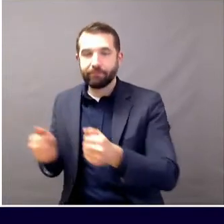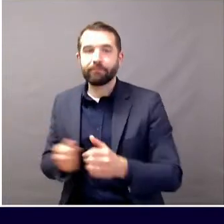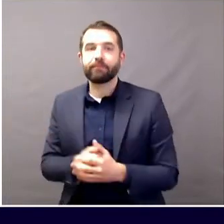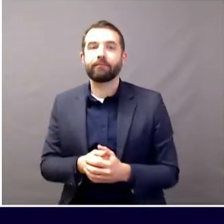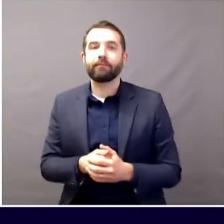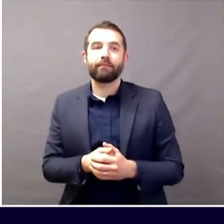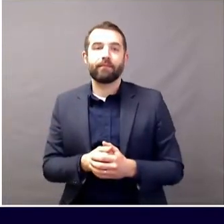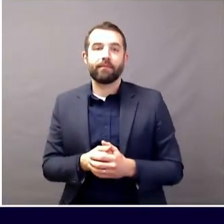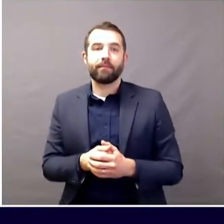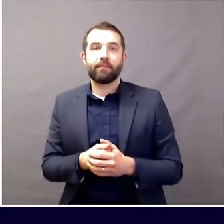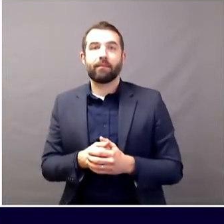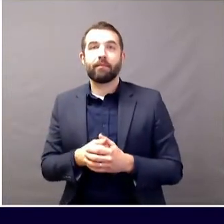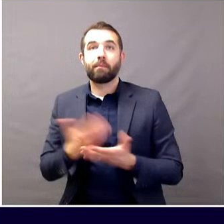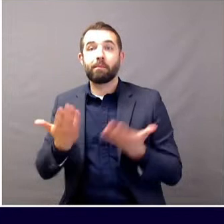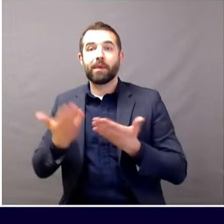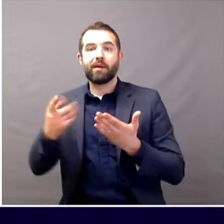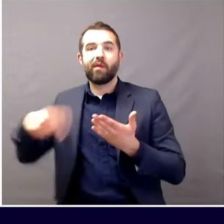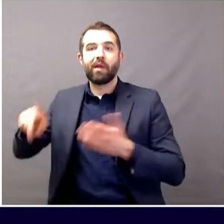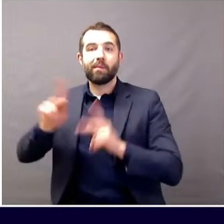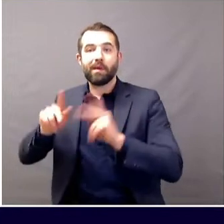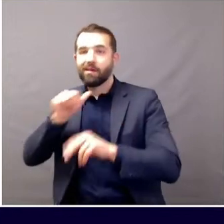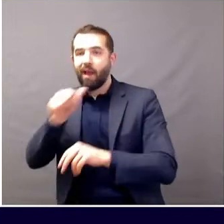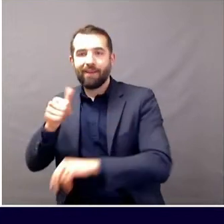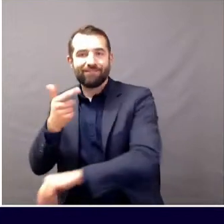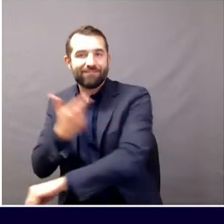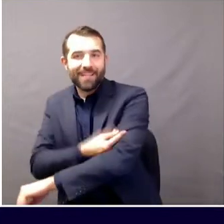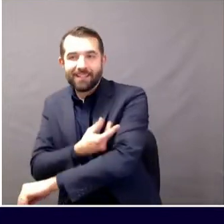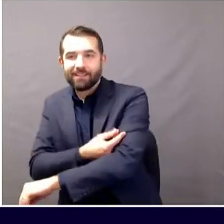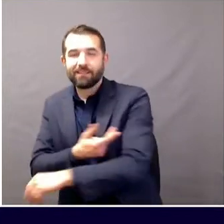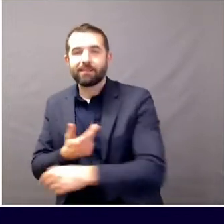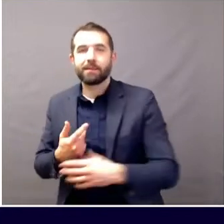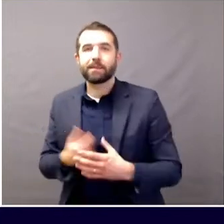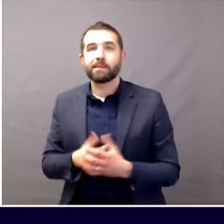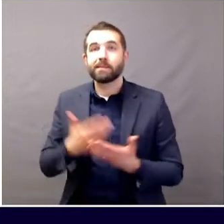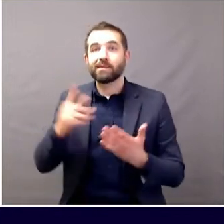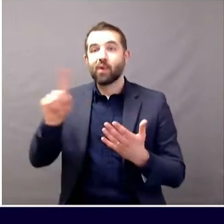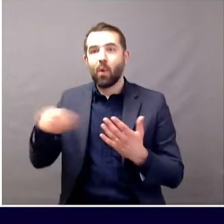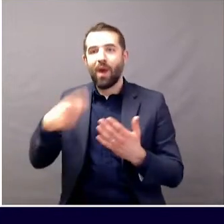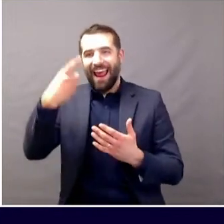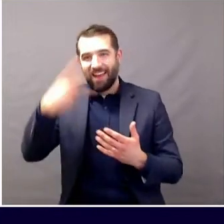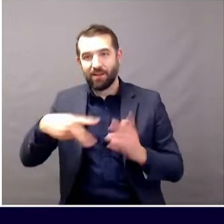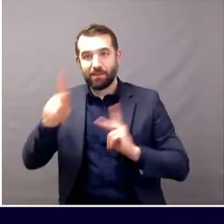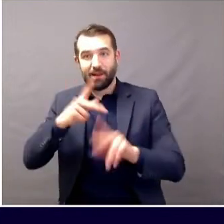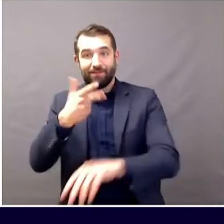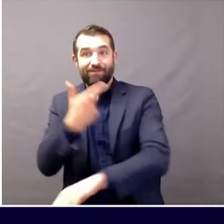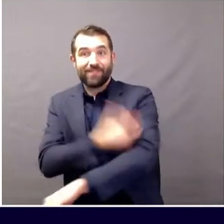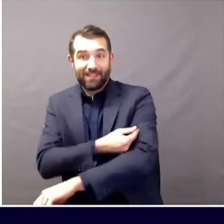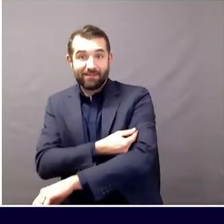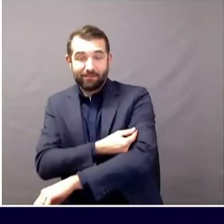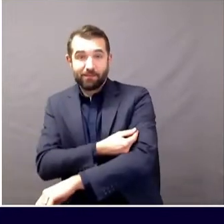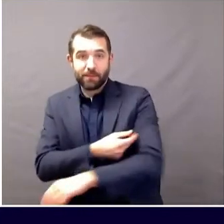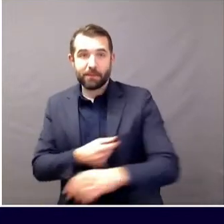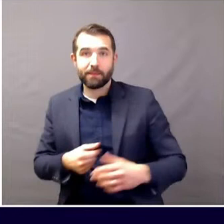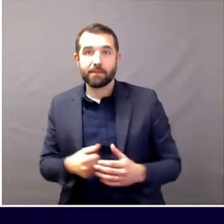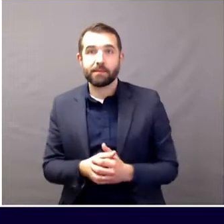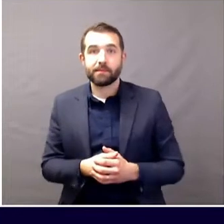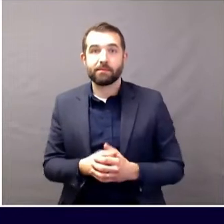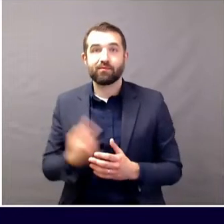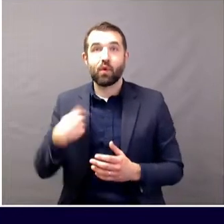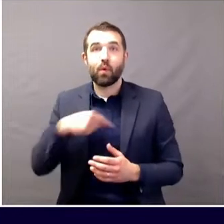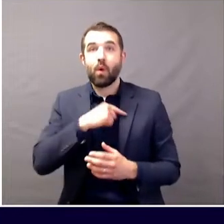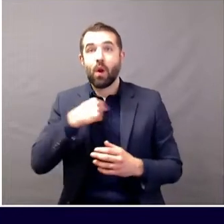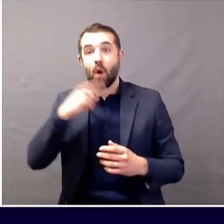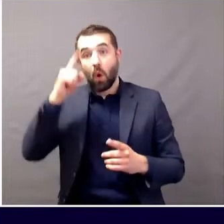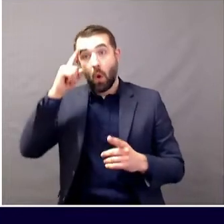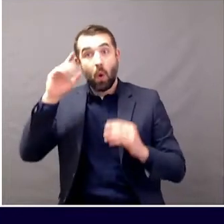where there weren't enough people vaccinated. So while we all hope for COVID to be vanquished from the globe, that probably won't happen.